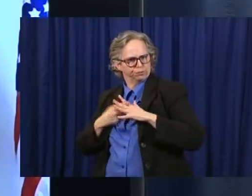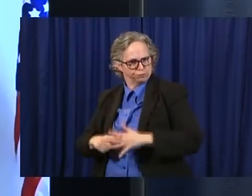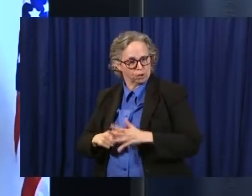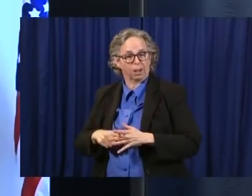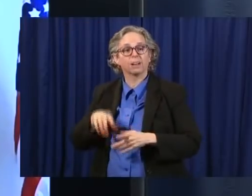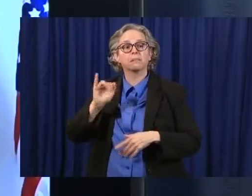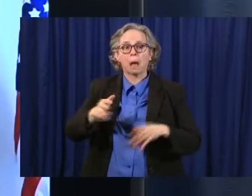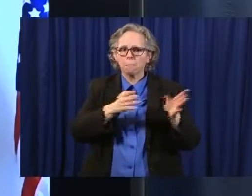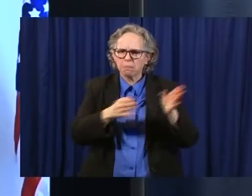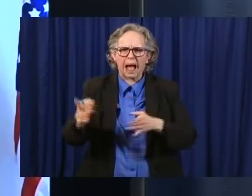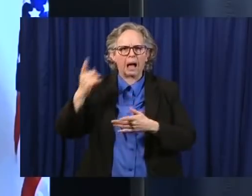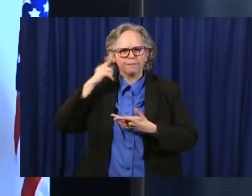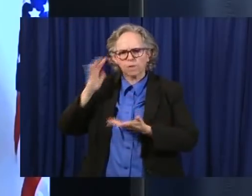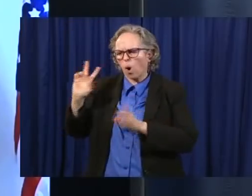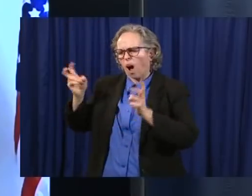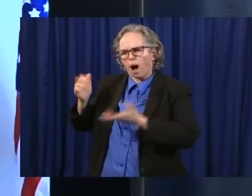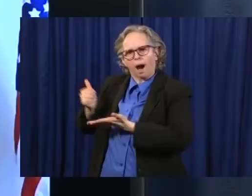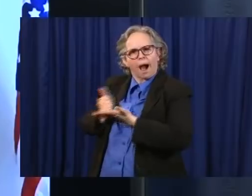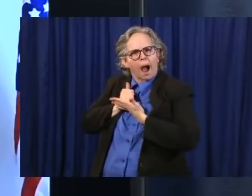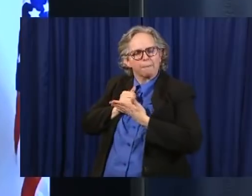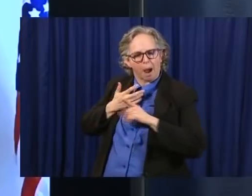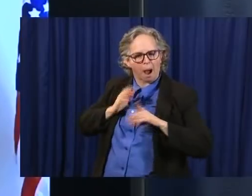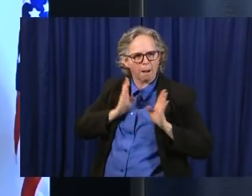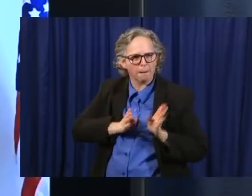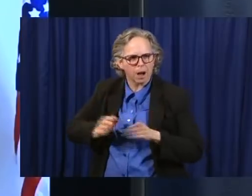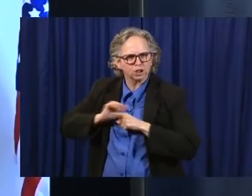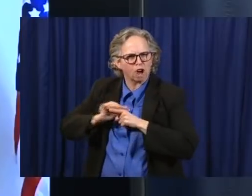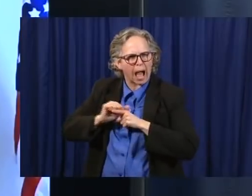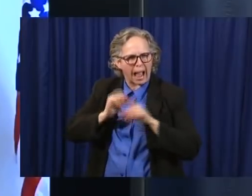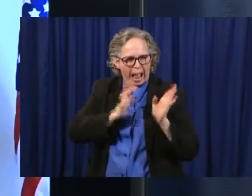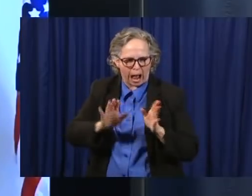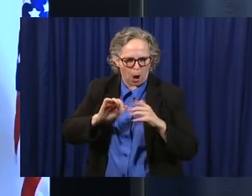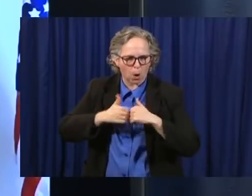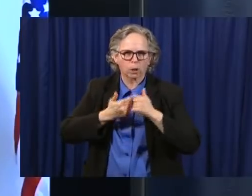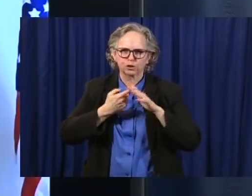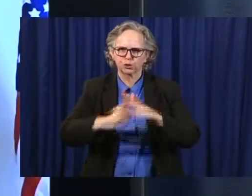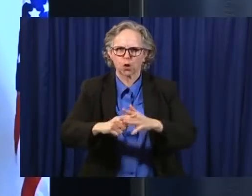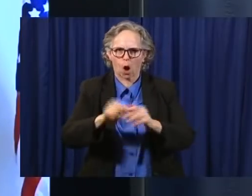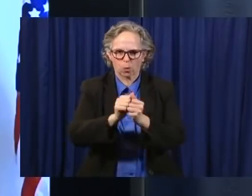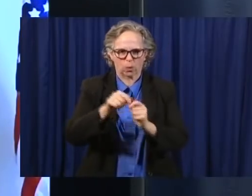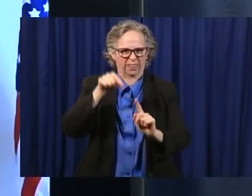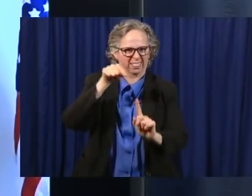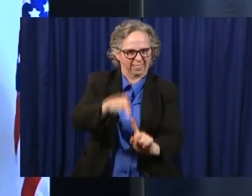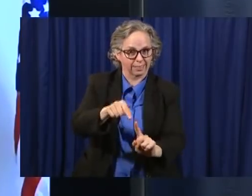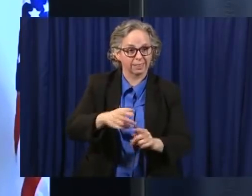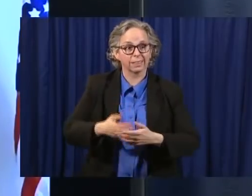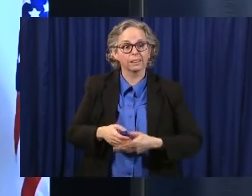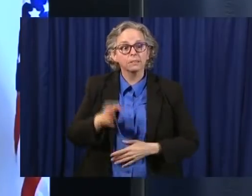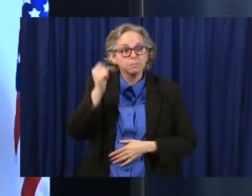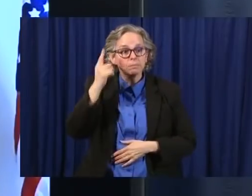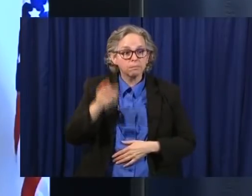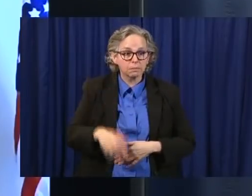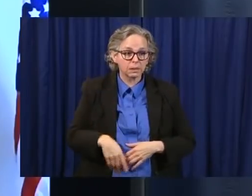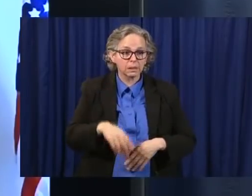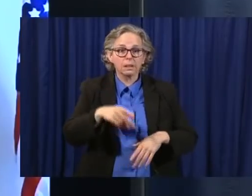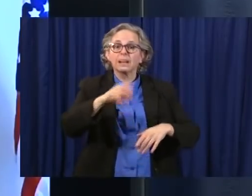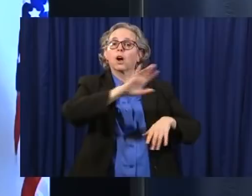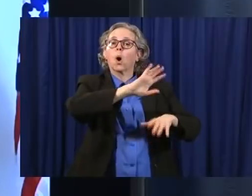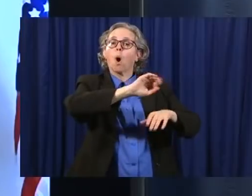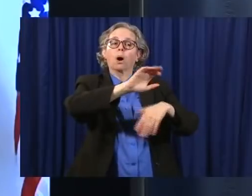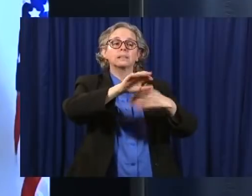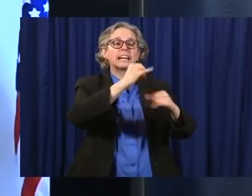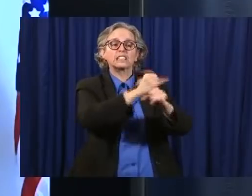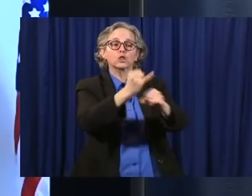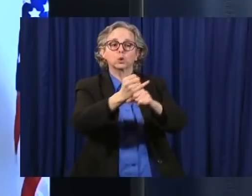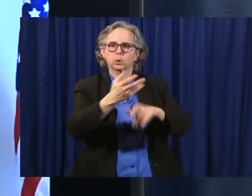past, and we knew how we were going to start with this. Every institution has its own plan that's tailored to its physical